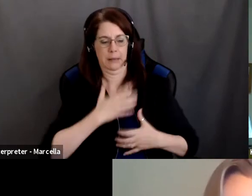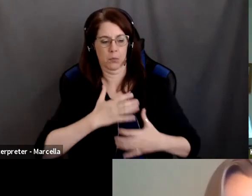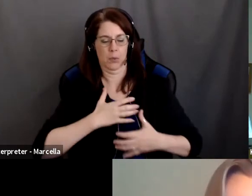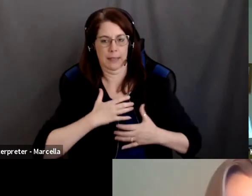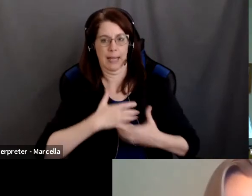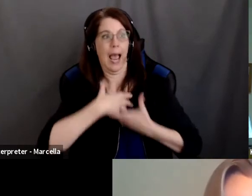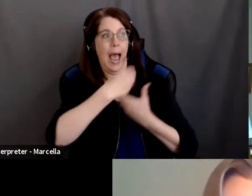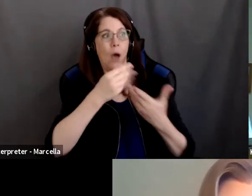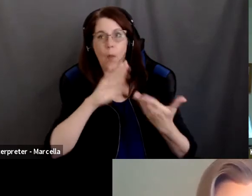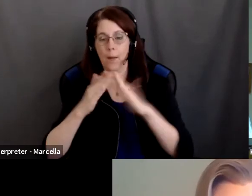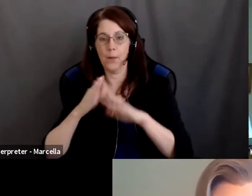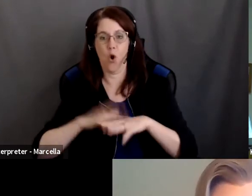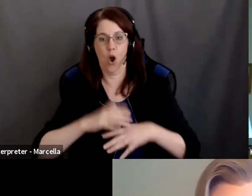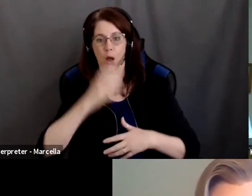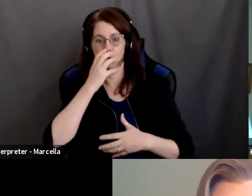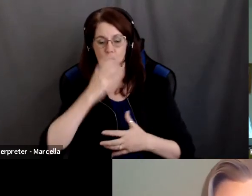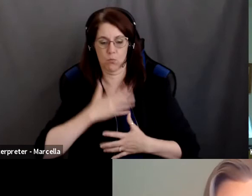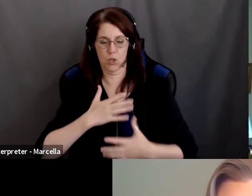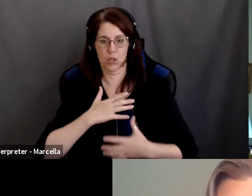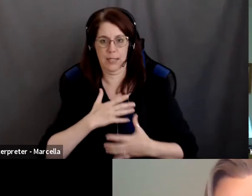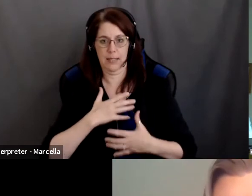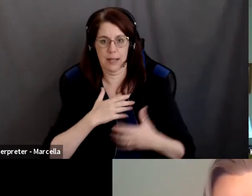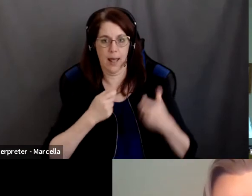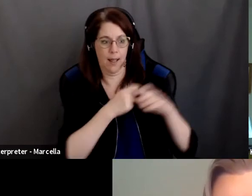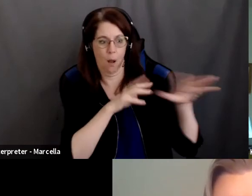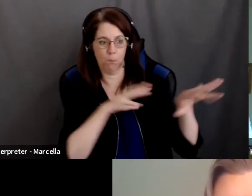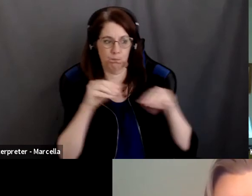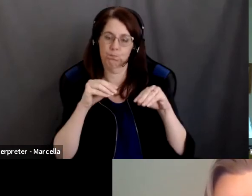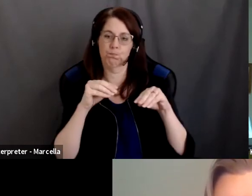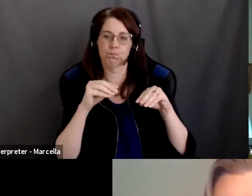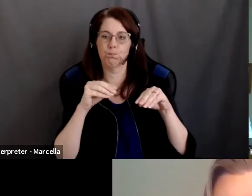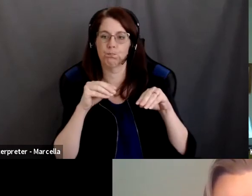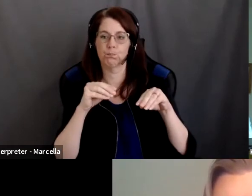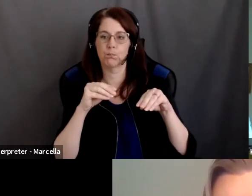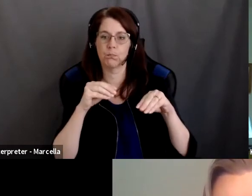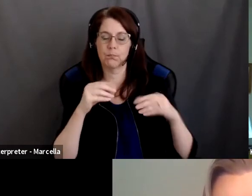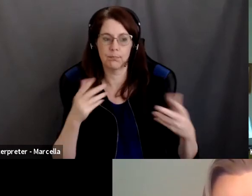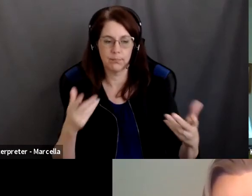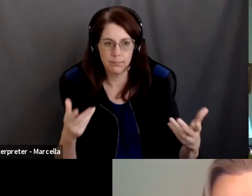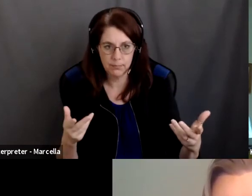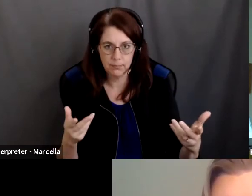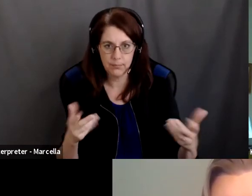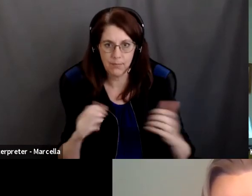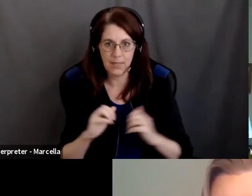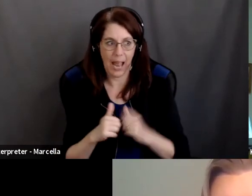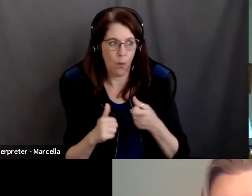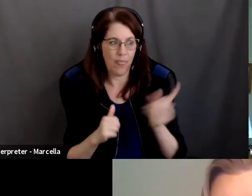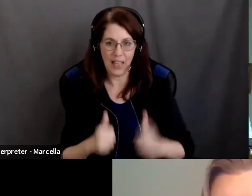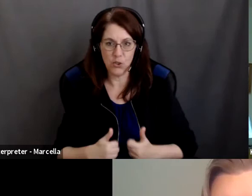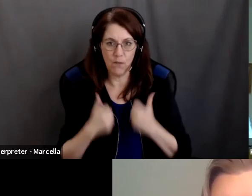the community on ventilators that had no power. And what they did to survive was